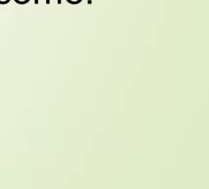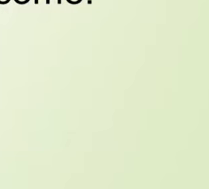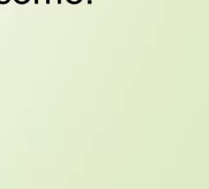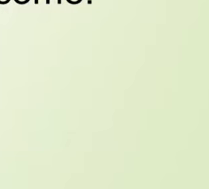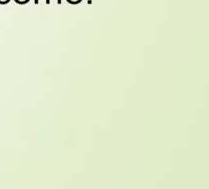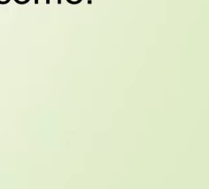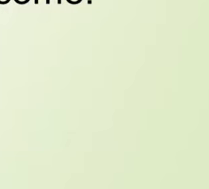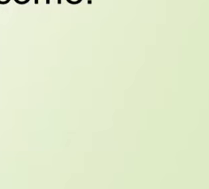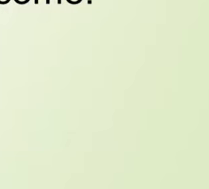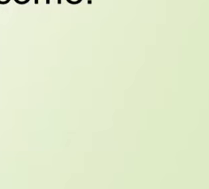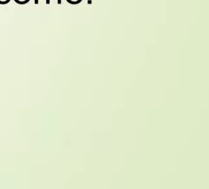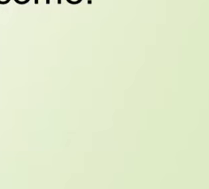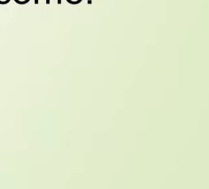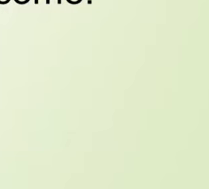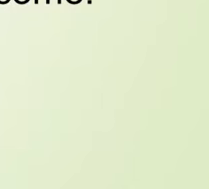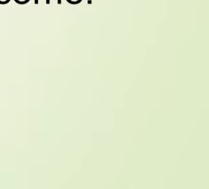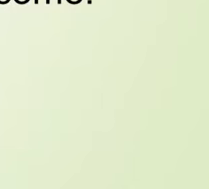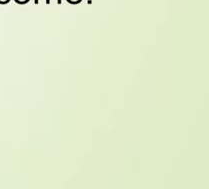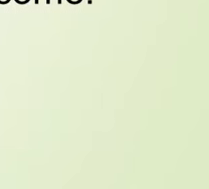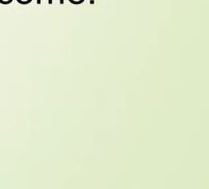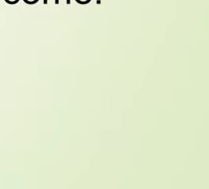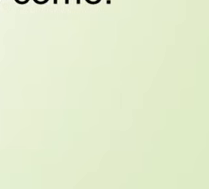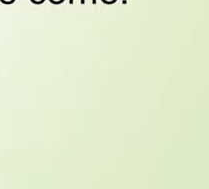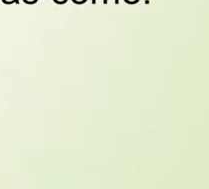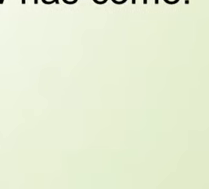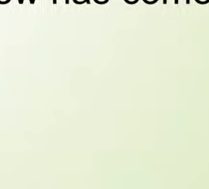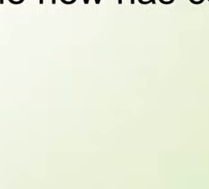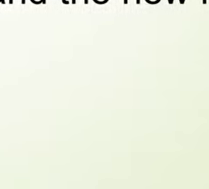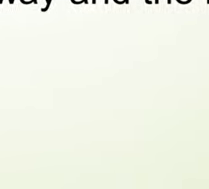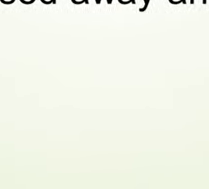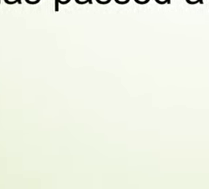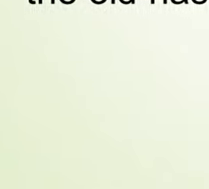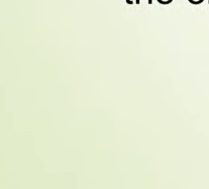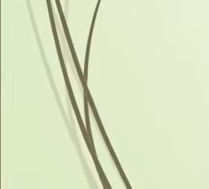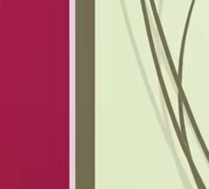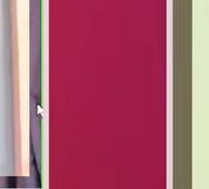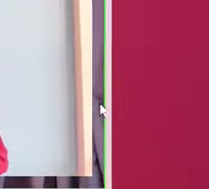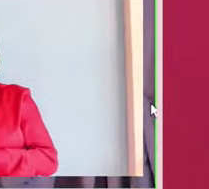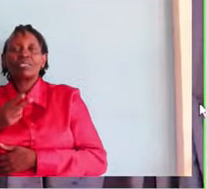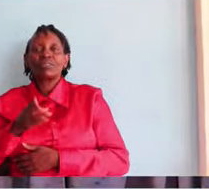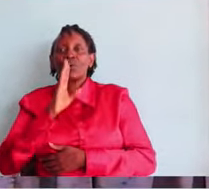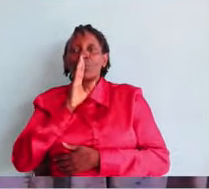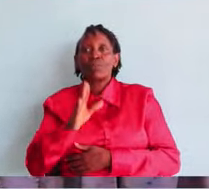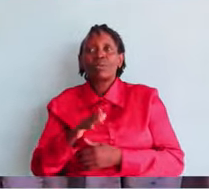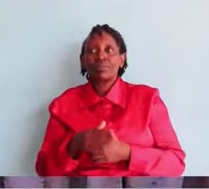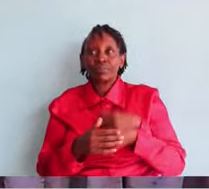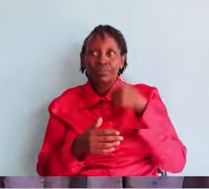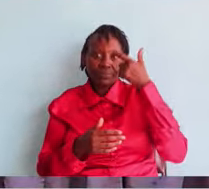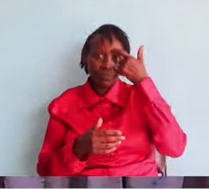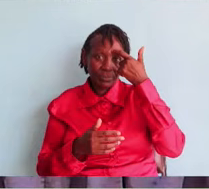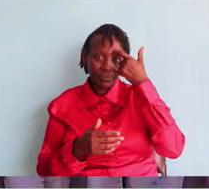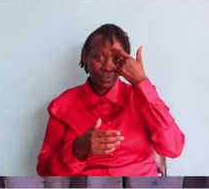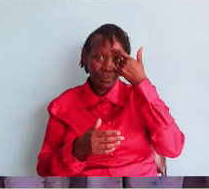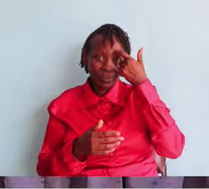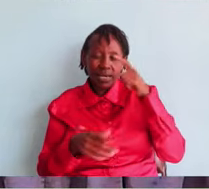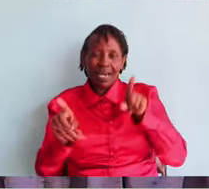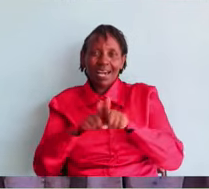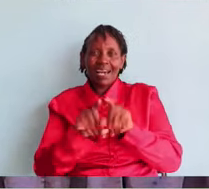live in this community in the way that God intended us to be as new